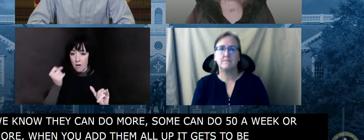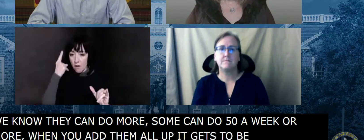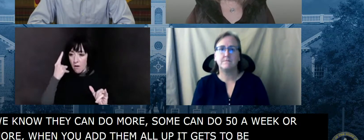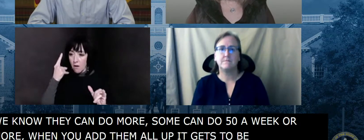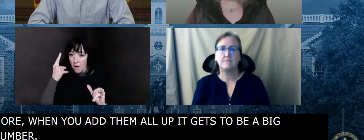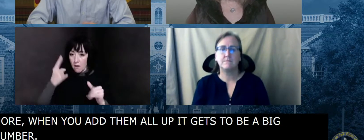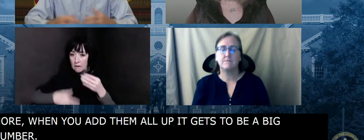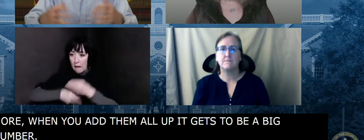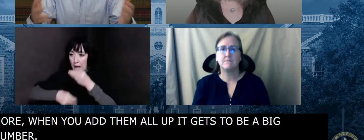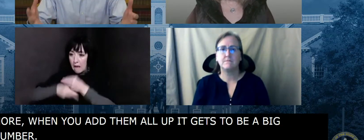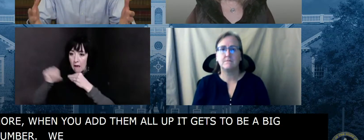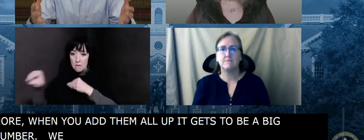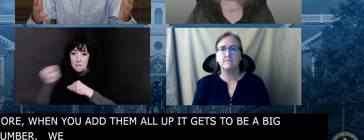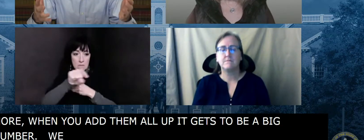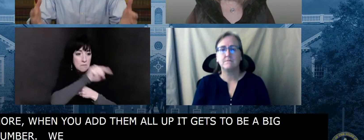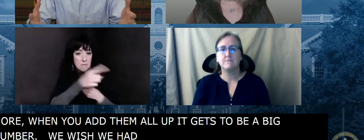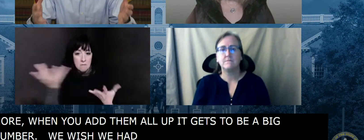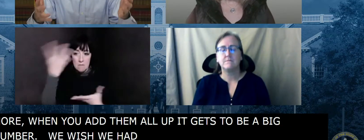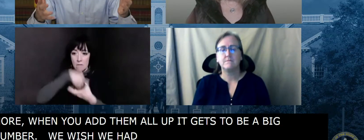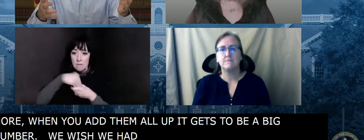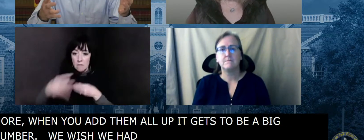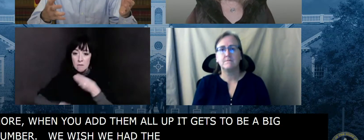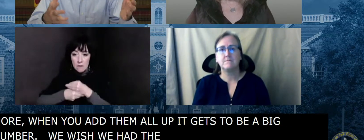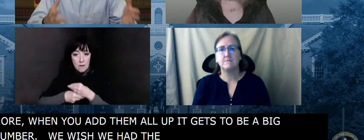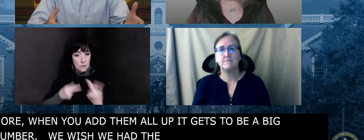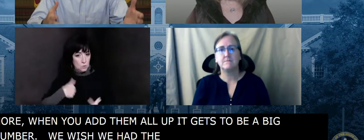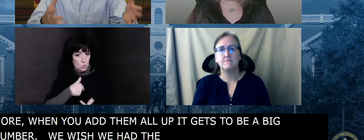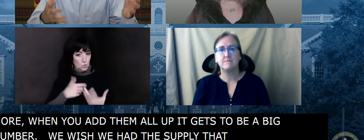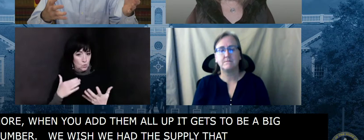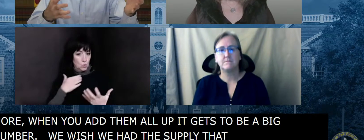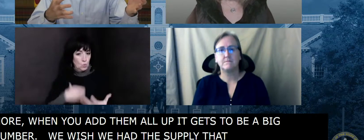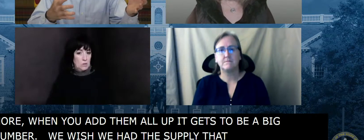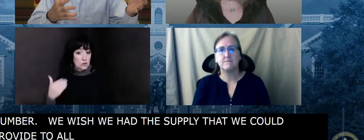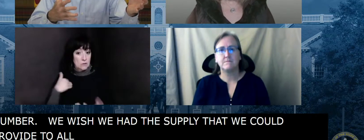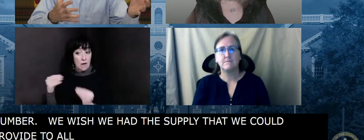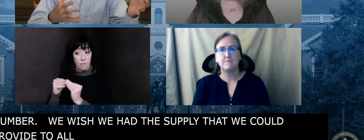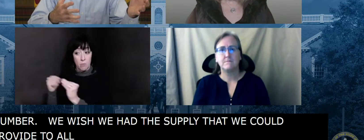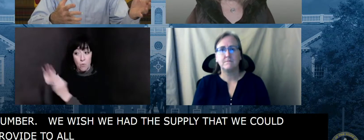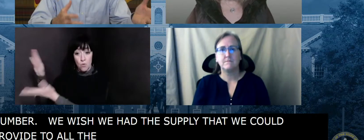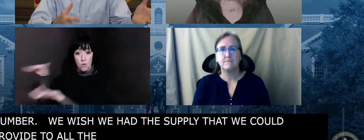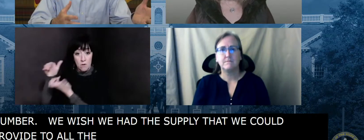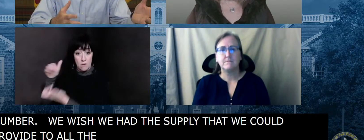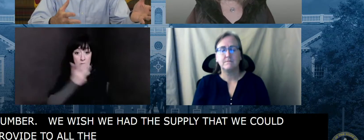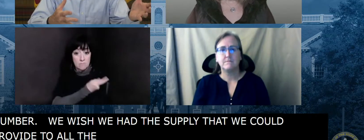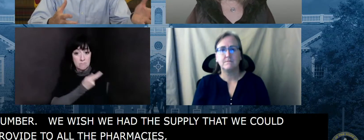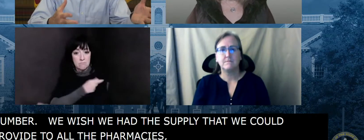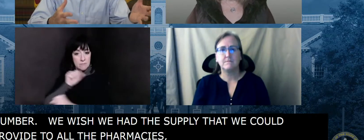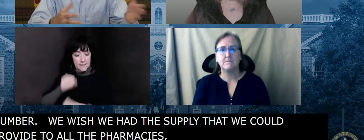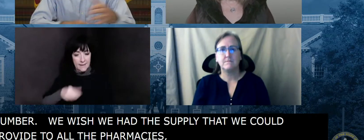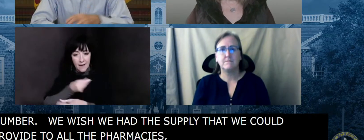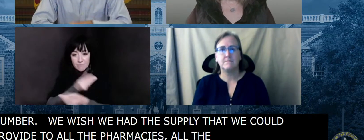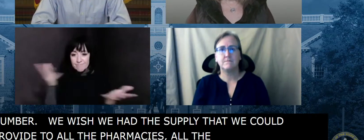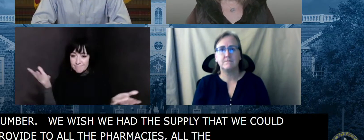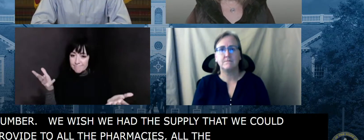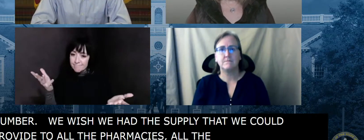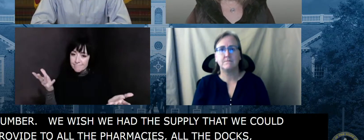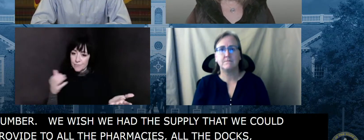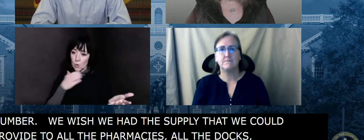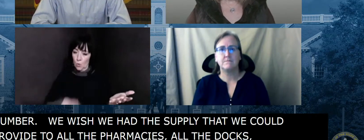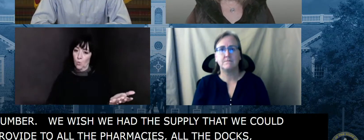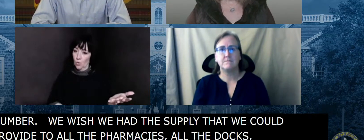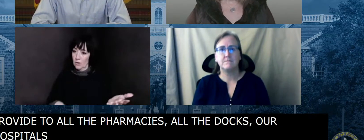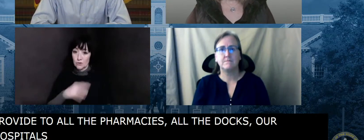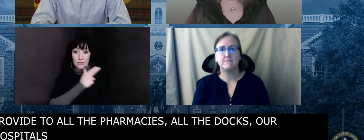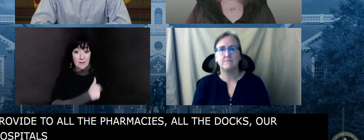had the supply that we could provide to all the pharmacies, all the docs, our hospitals. We have a great opportunity with